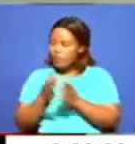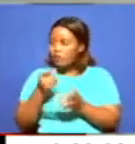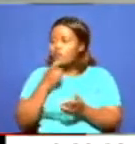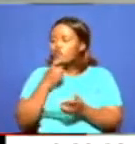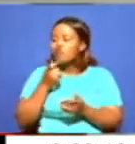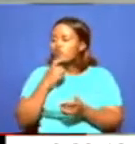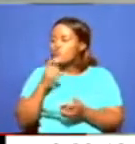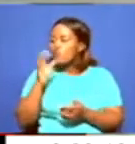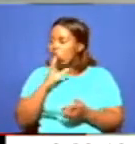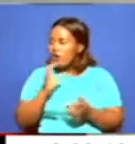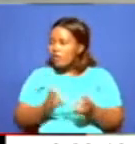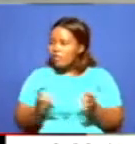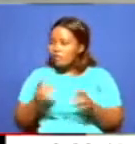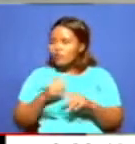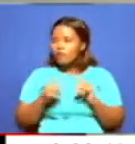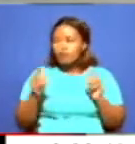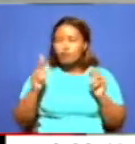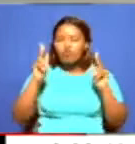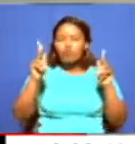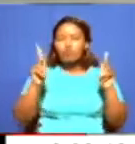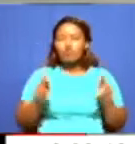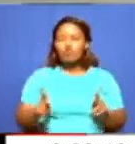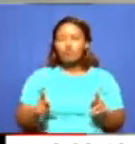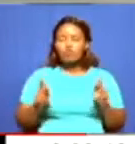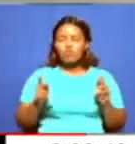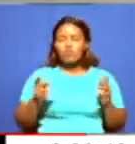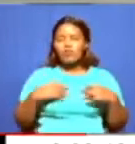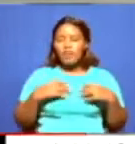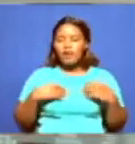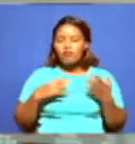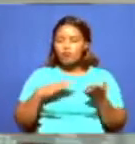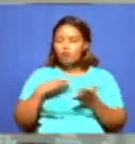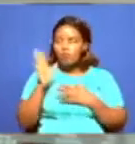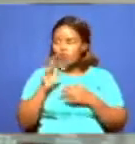of Kisumu on the significance attached to the chicken dish.